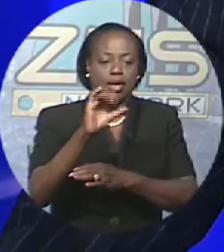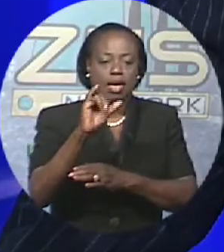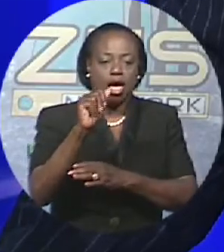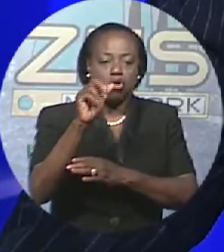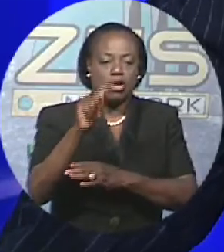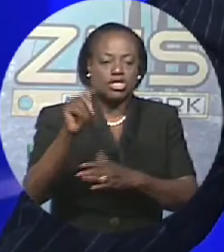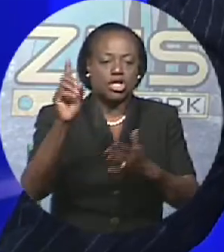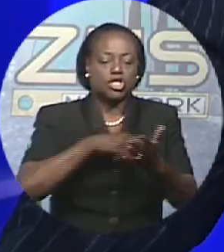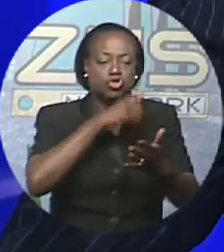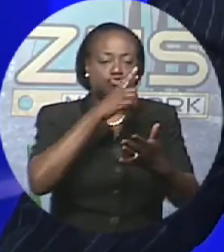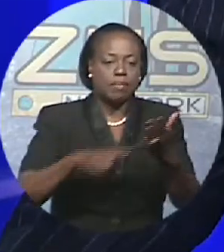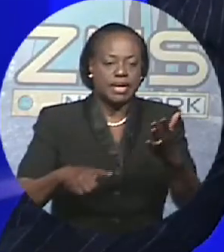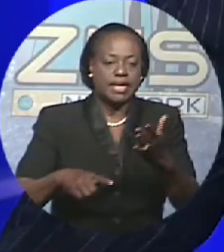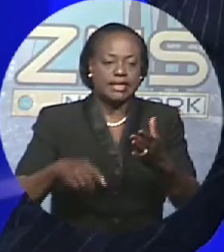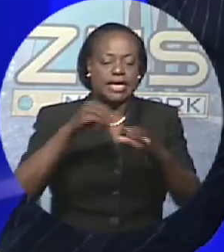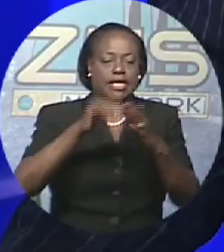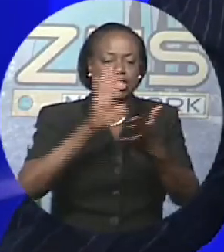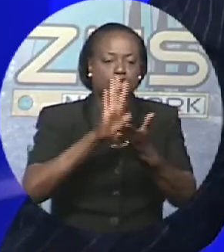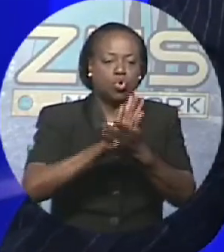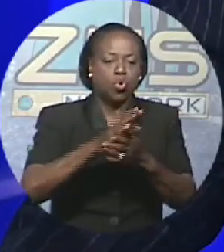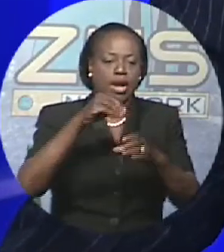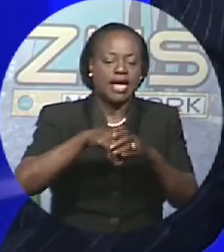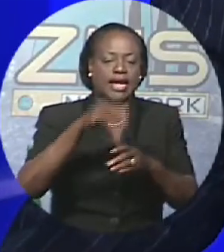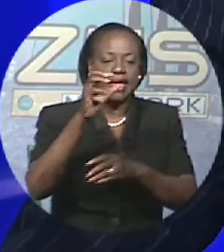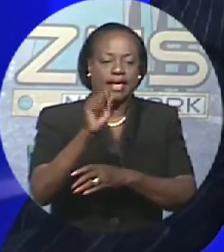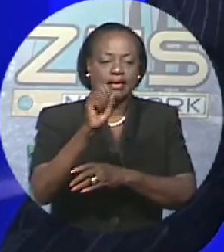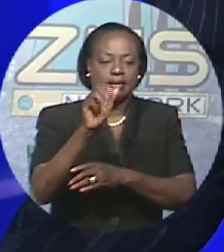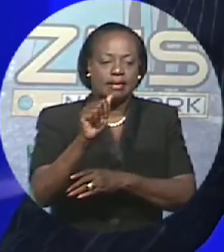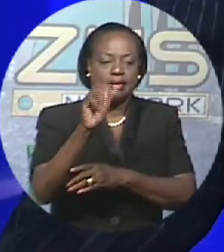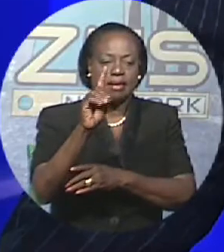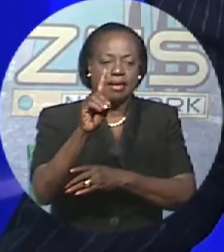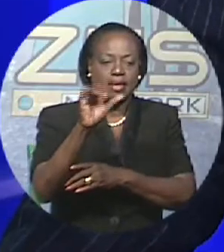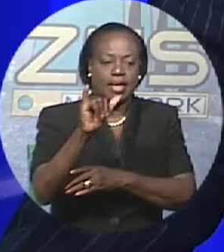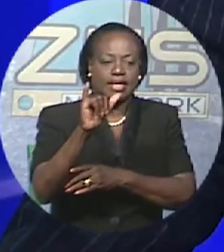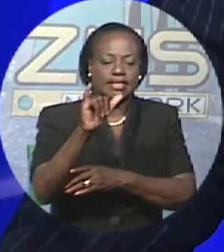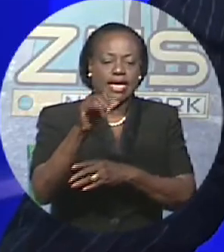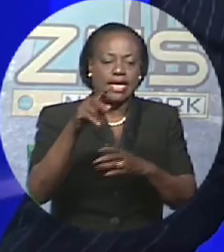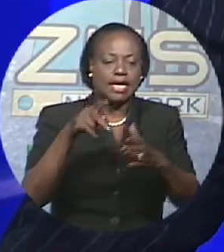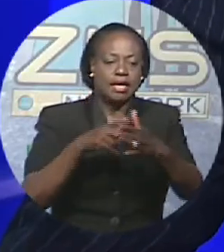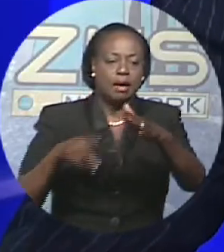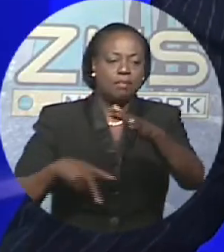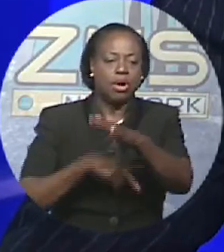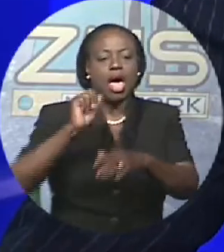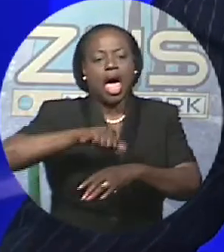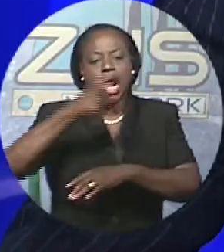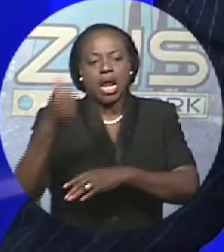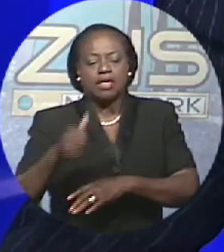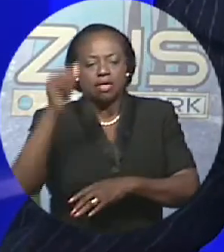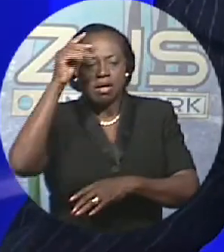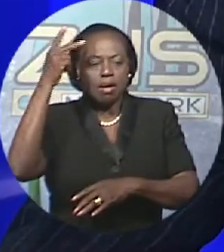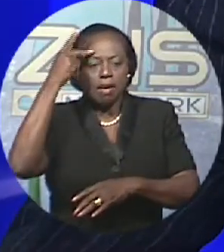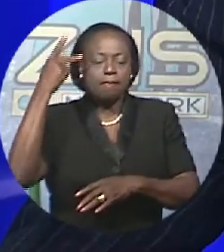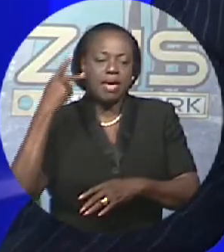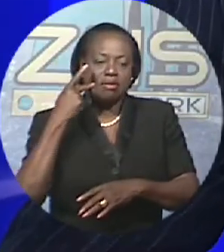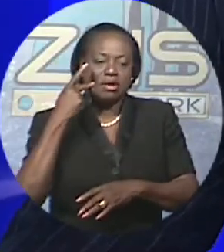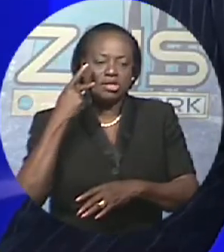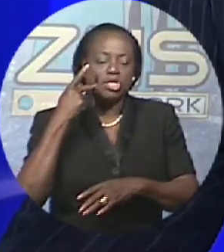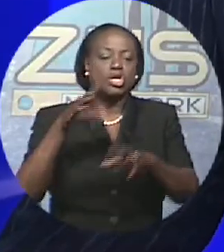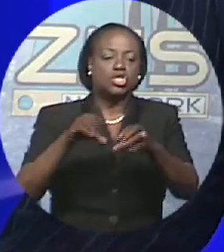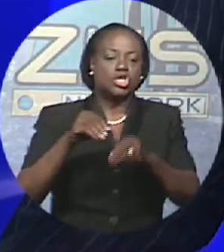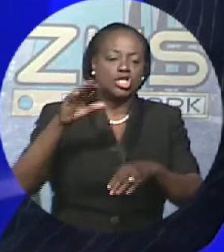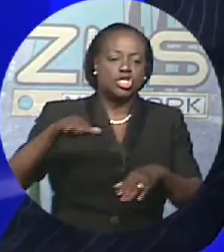praises today from participants who say the experience has made them realize that prison is not for them. The first group of young men to complete